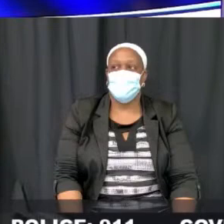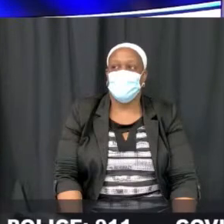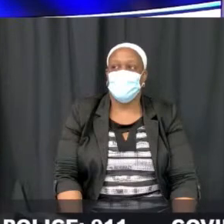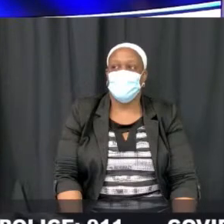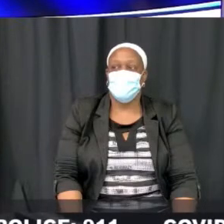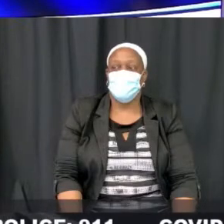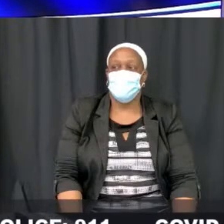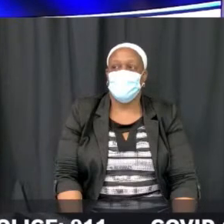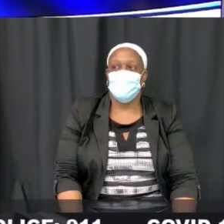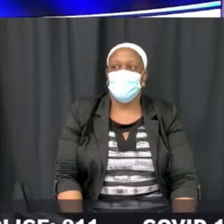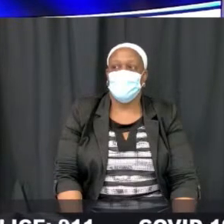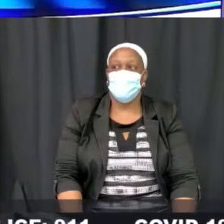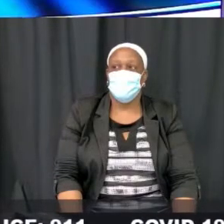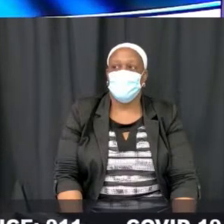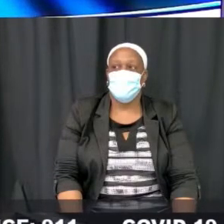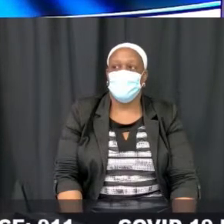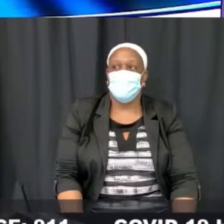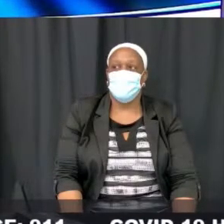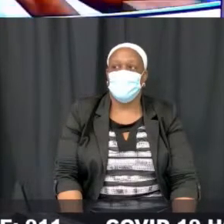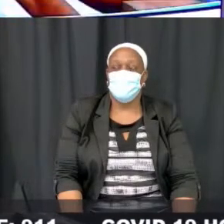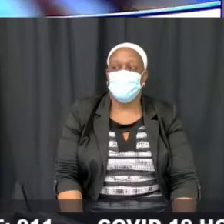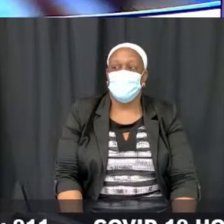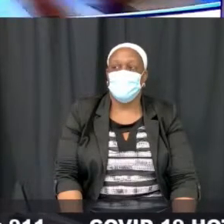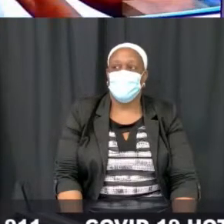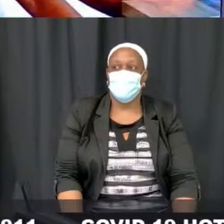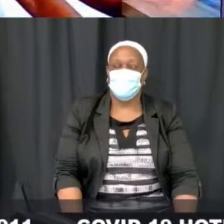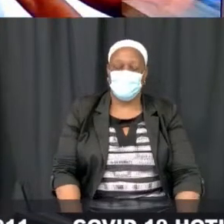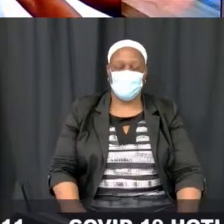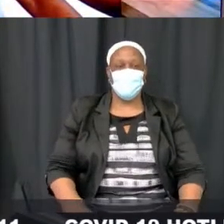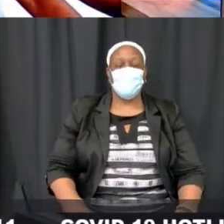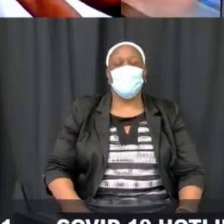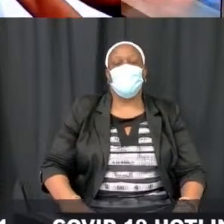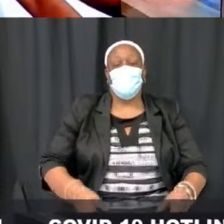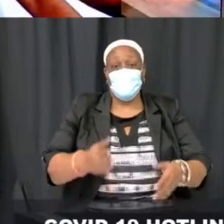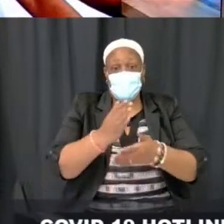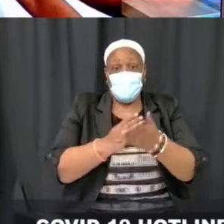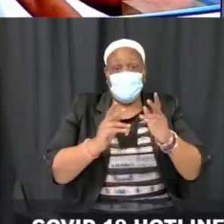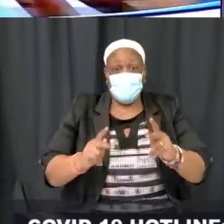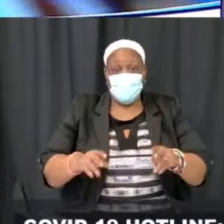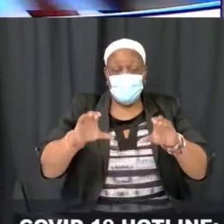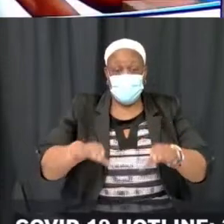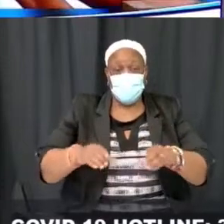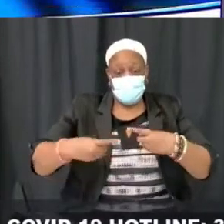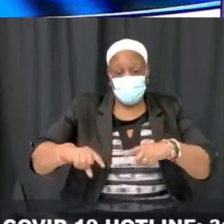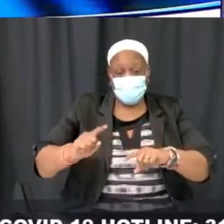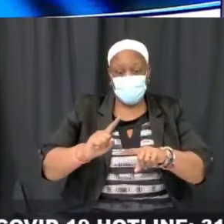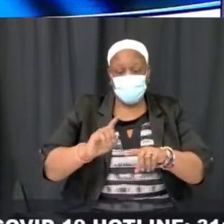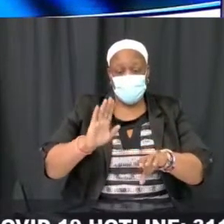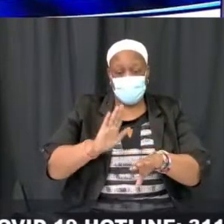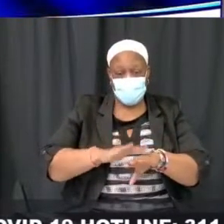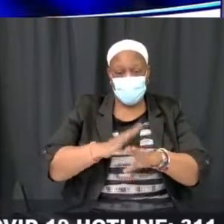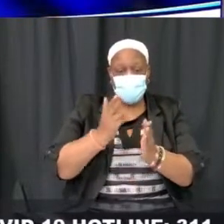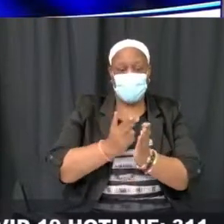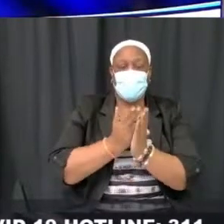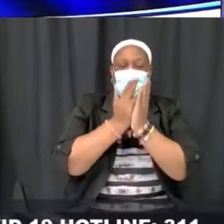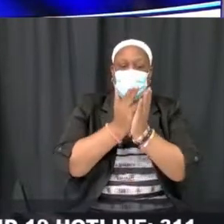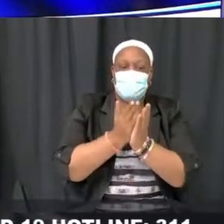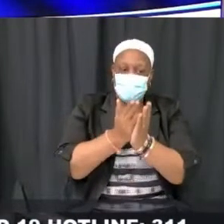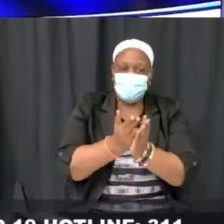cruise activity in St. Kitts and Nevis, given the fact that there are variants of